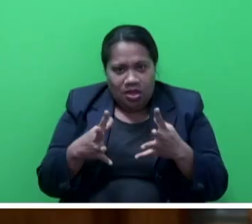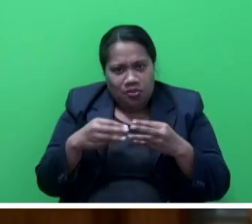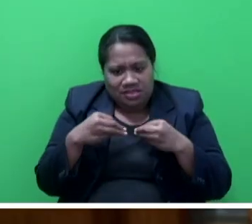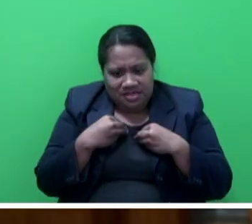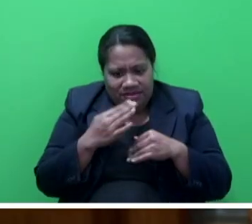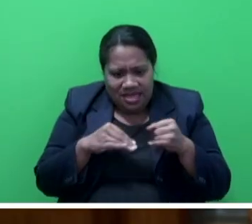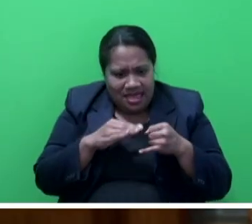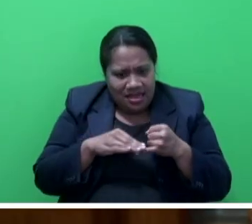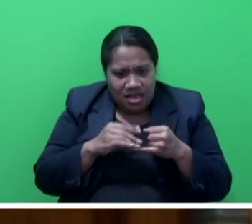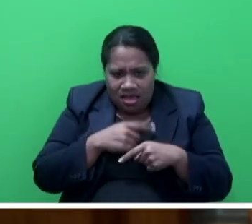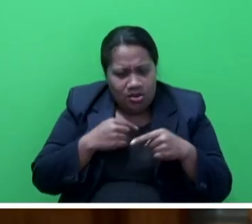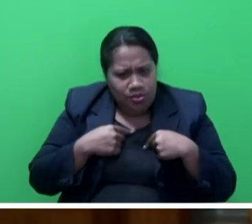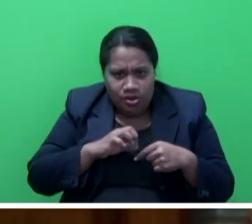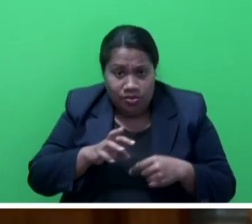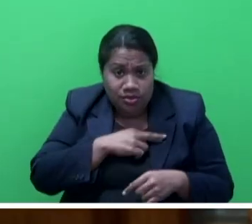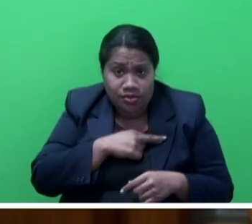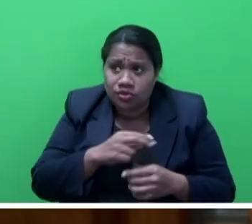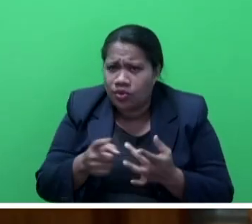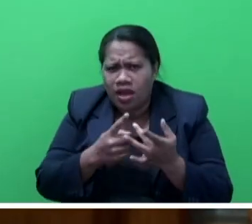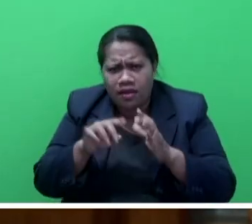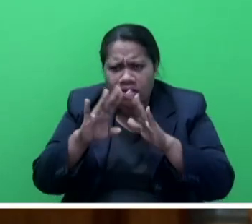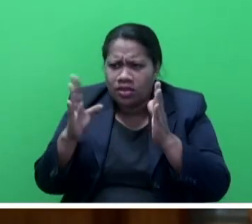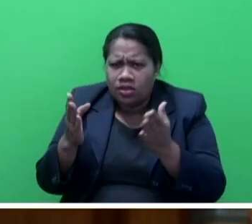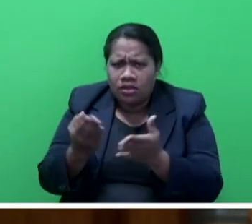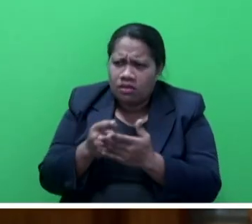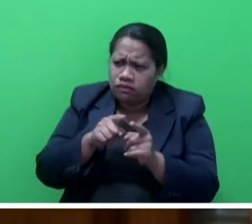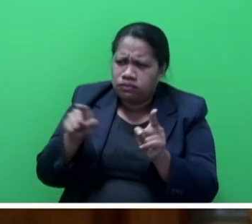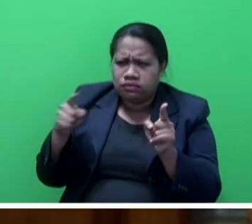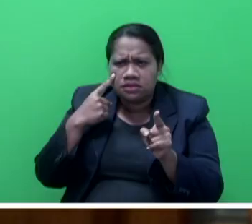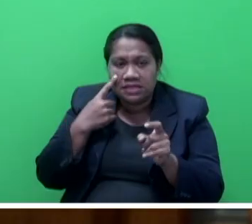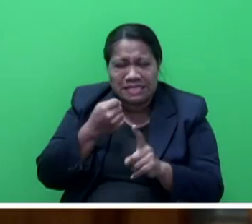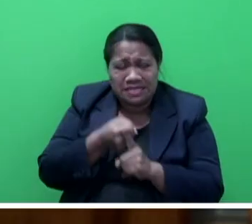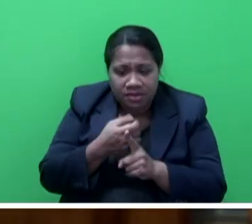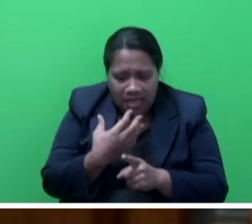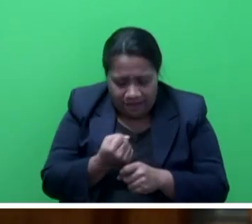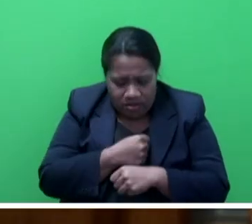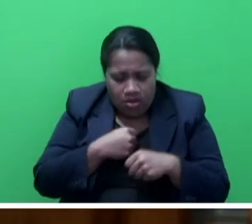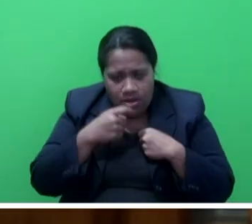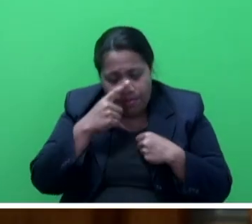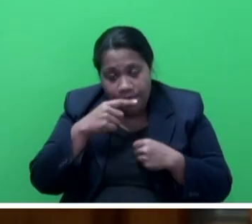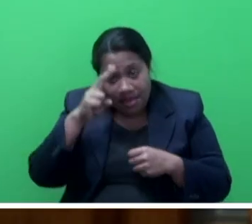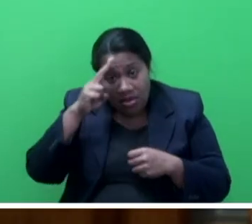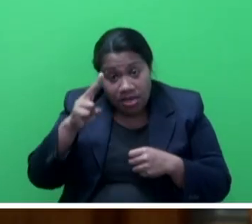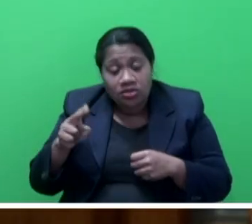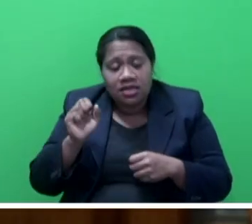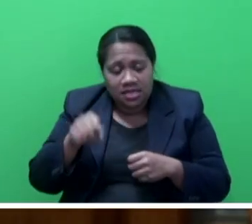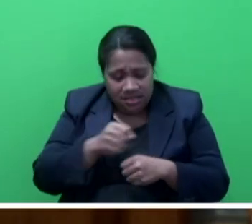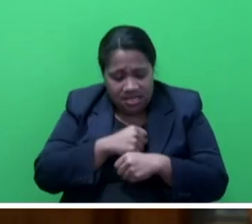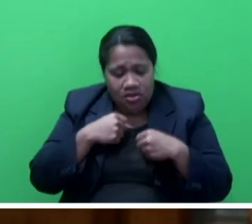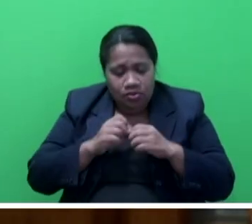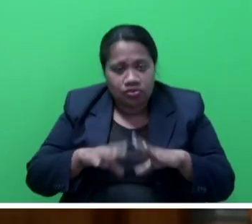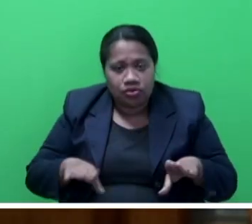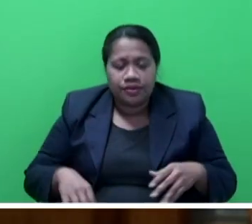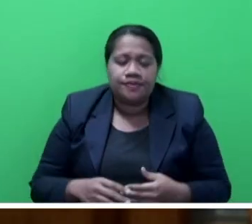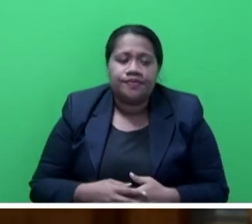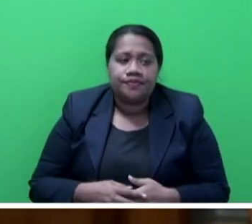for that. The rest of the world often fails to see the impact it has on our people and our nation, of course, our children. Mr. Speaker, let me begin